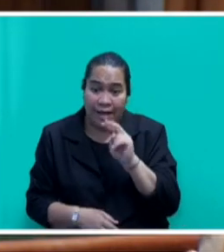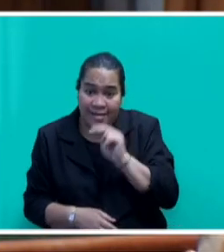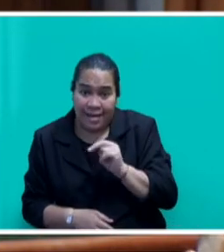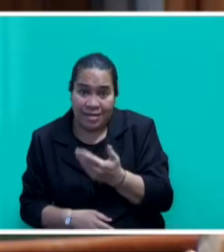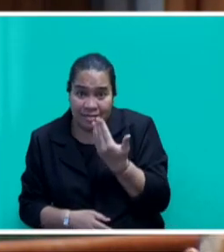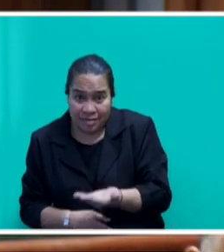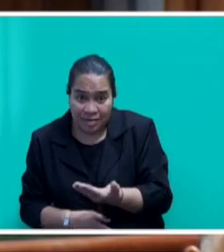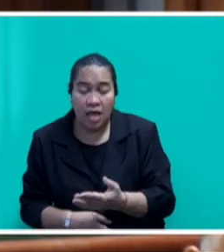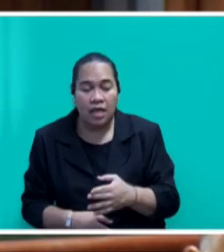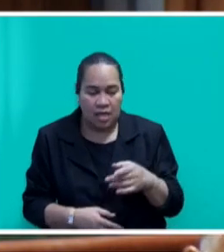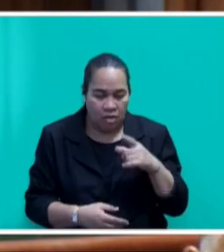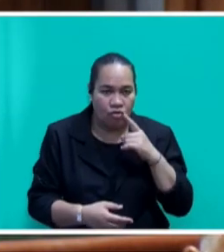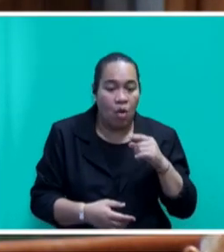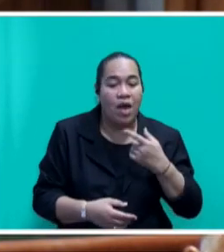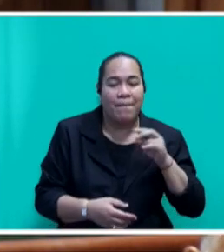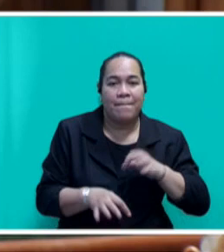that they are going to purchase.